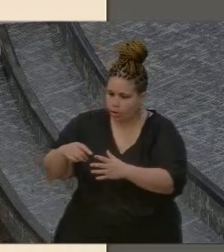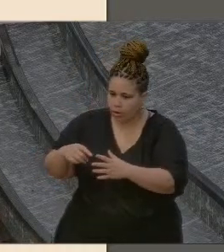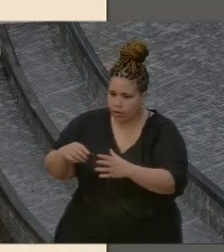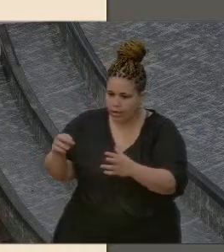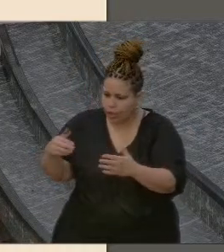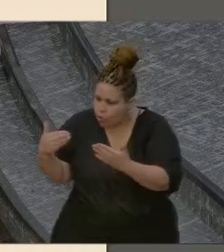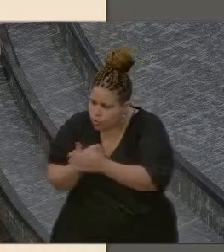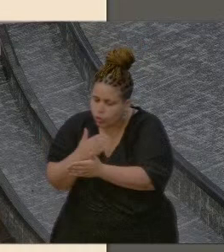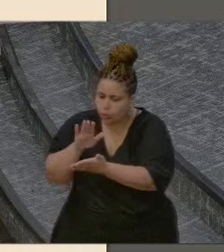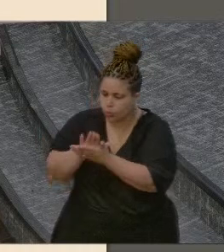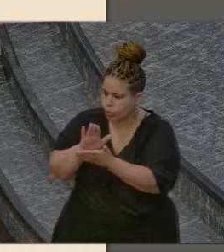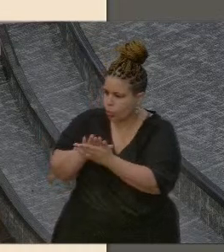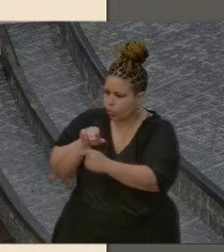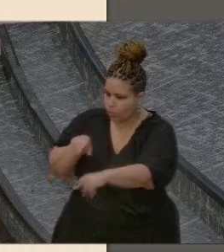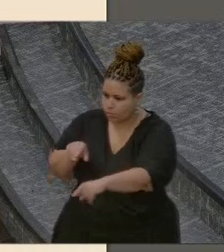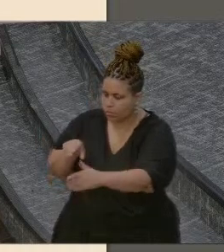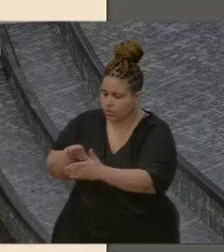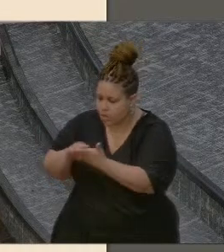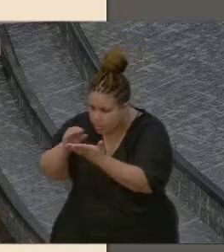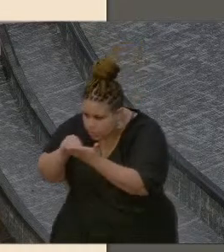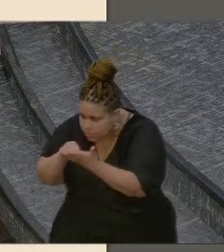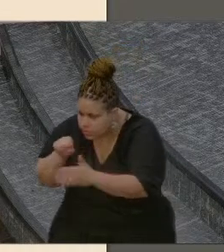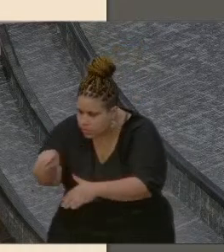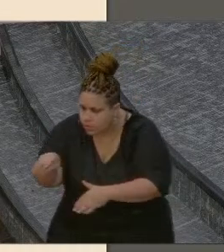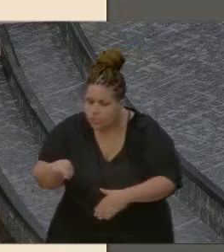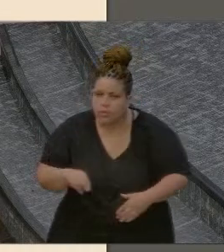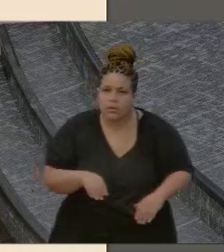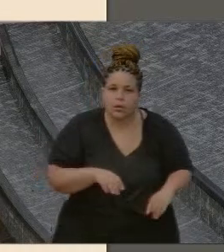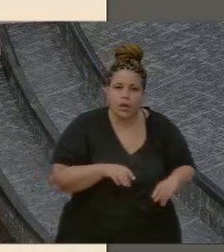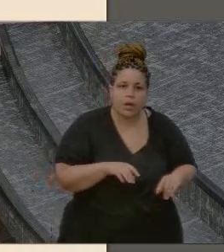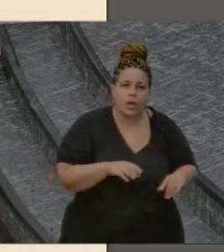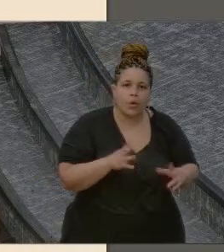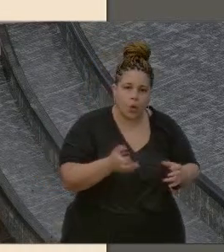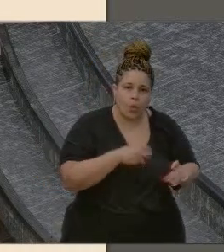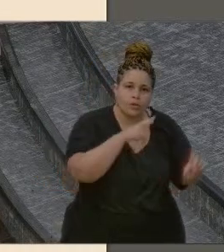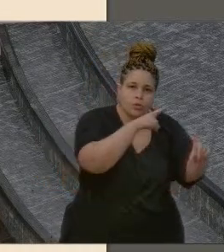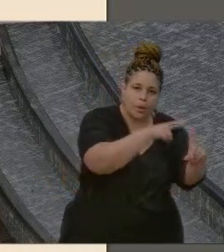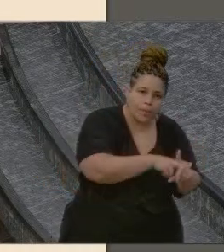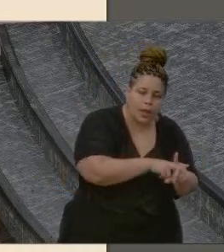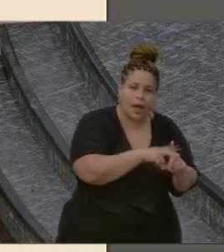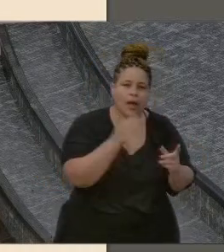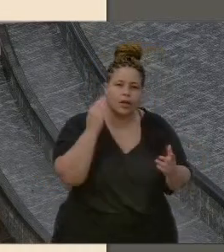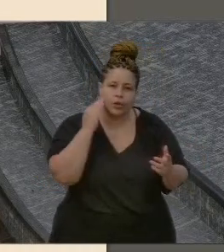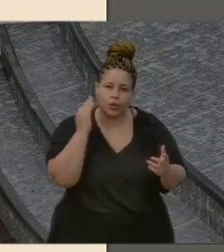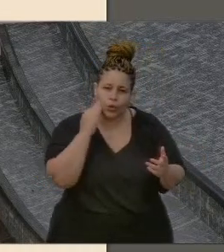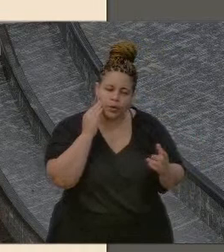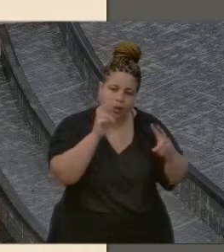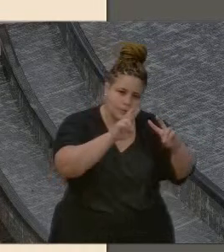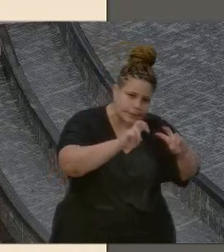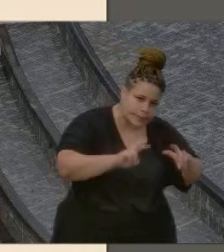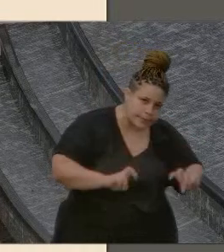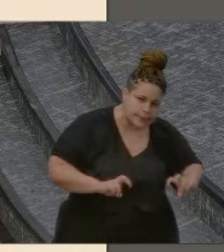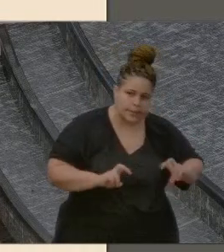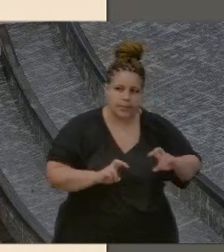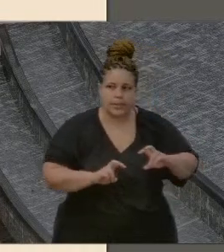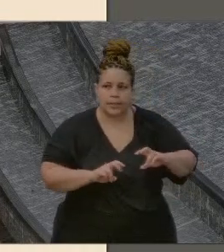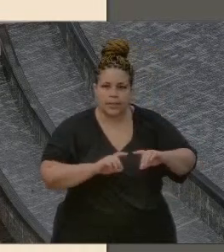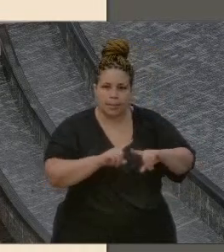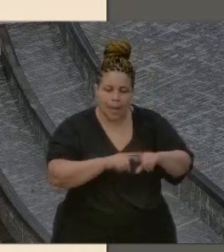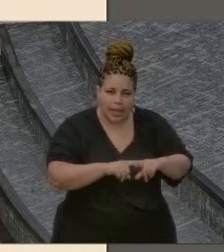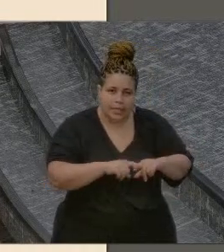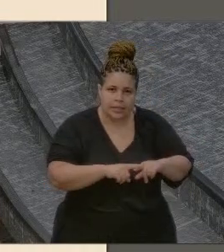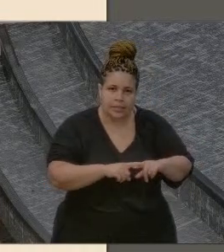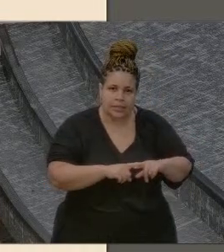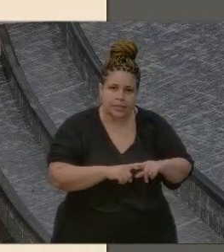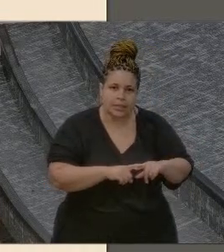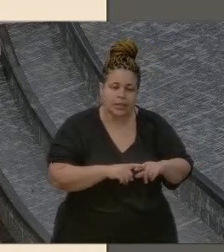spirit of learning, we wanted to apply an asset-based approach to school discipline. So oftentimes we focus